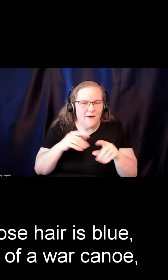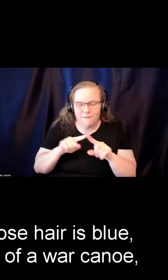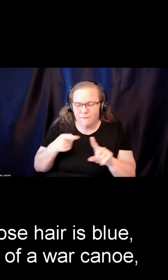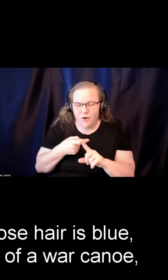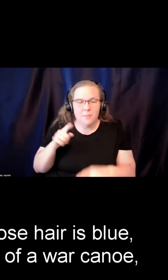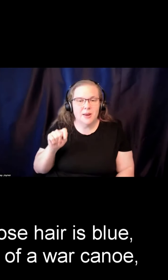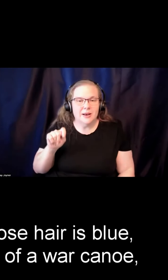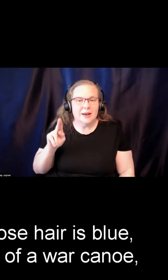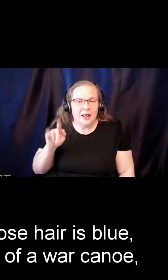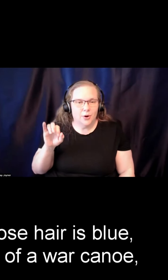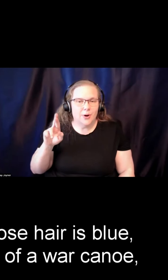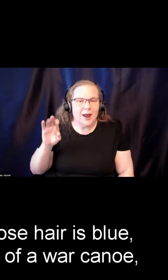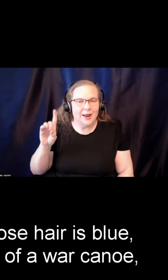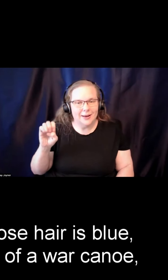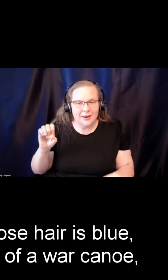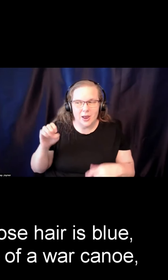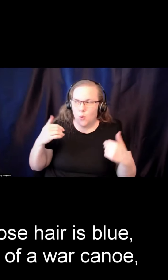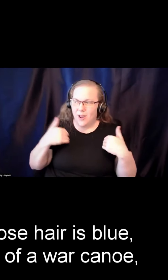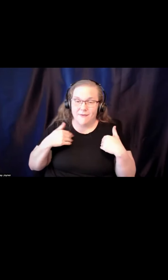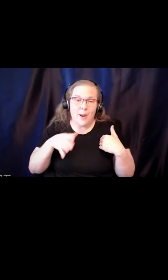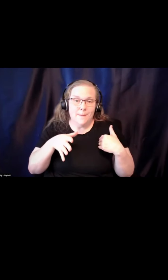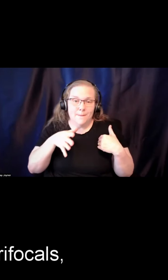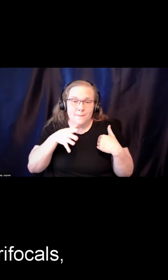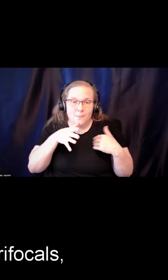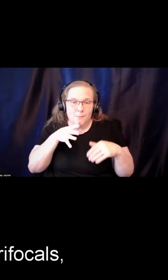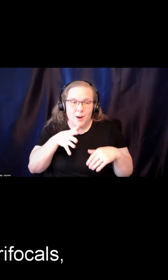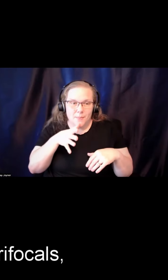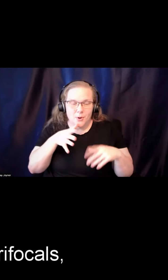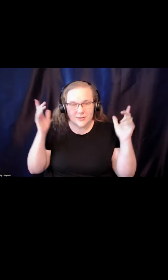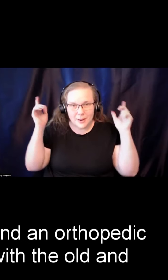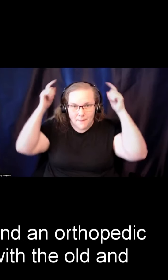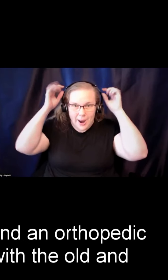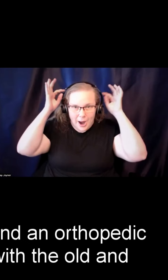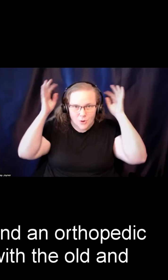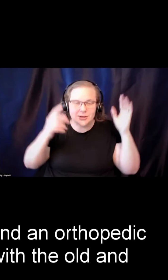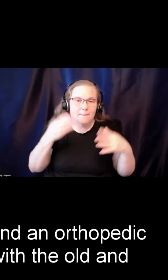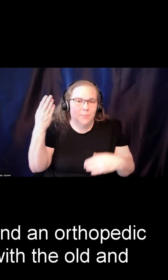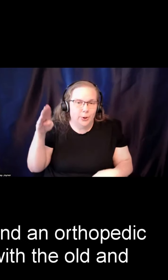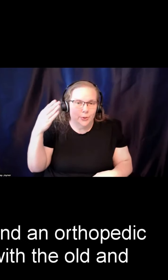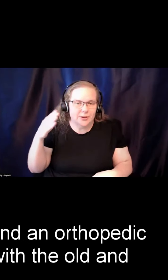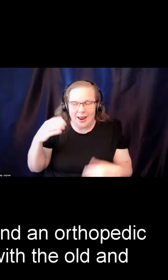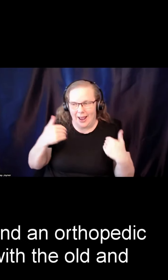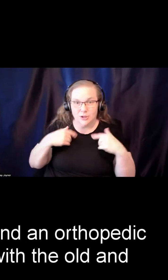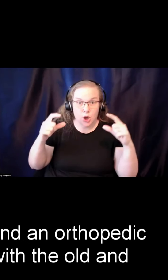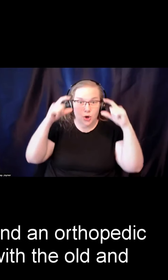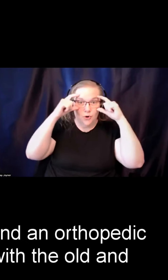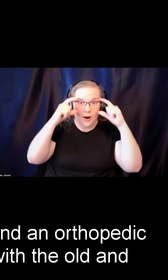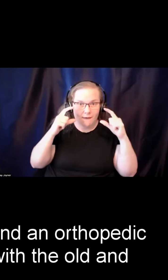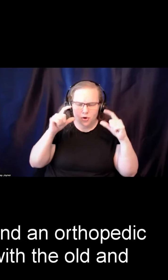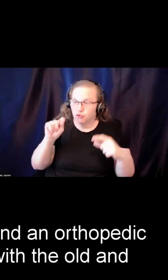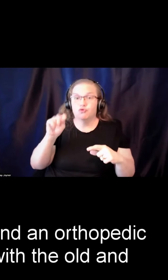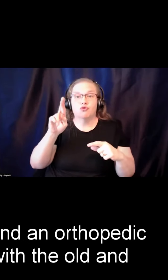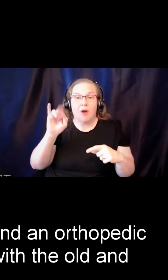mom whose hair is blue, whose lap is the size of a war canoe, who wears trifocals and an orthopedic shoe,